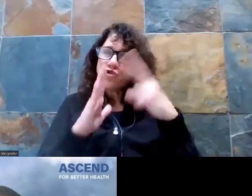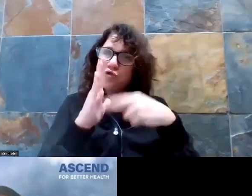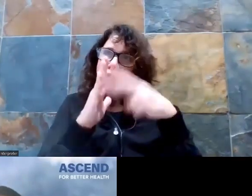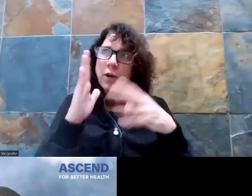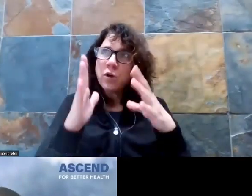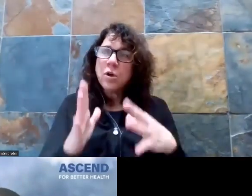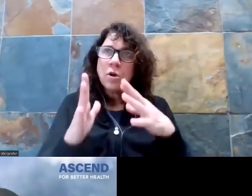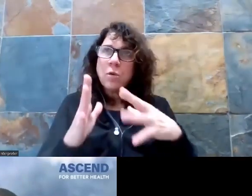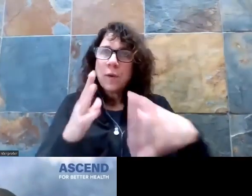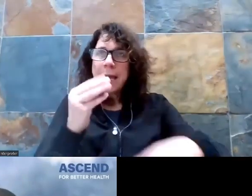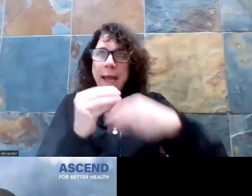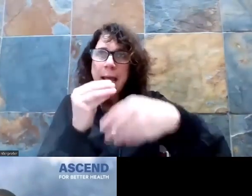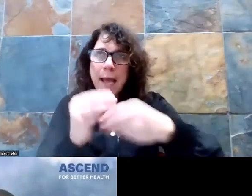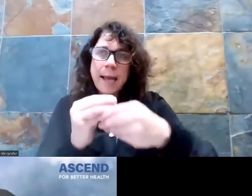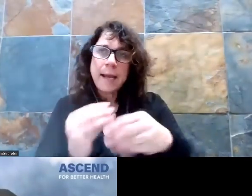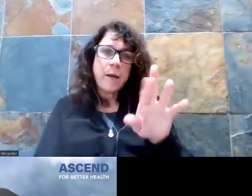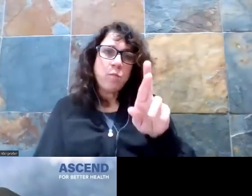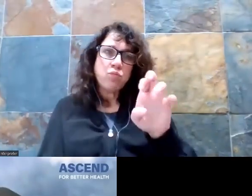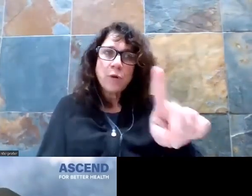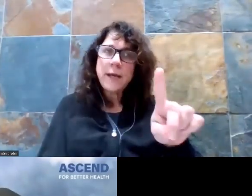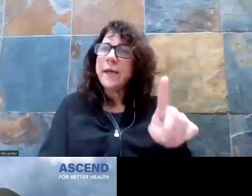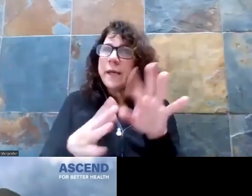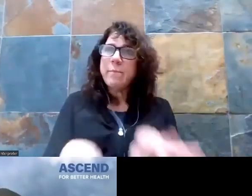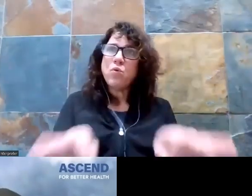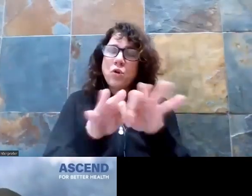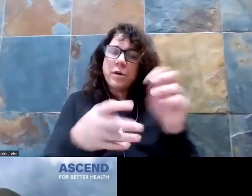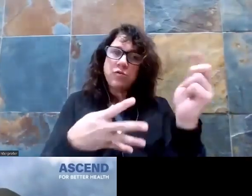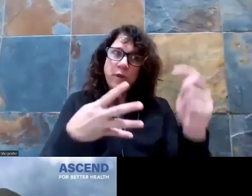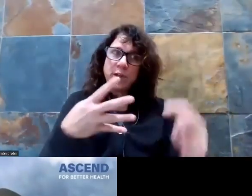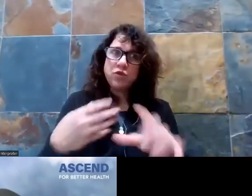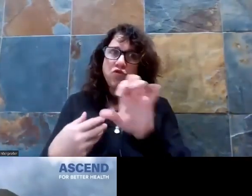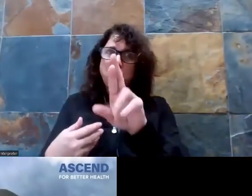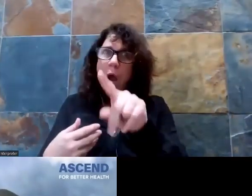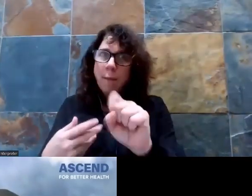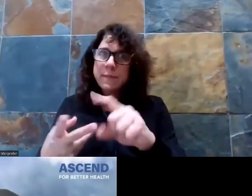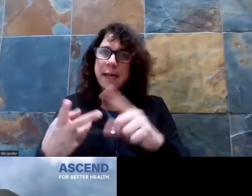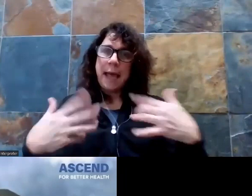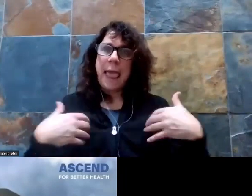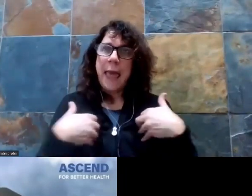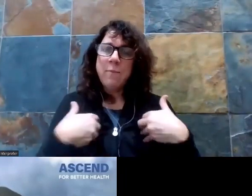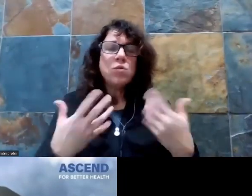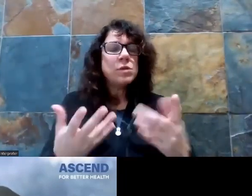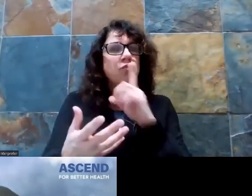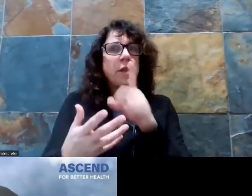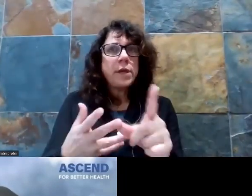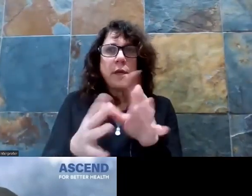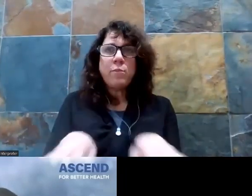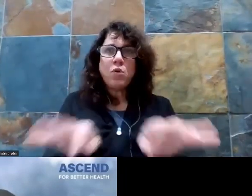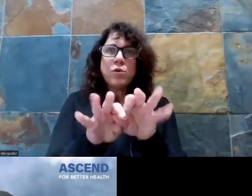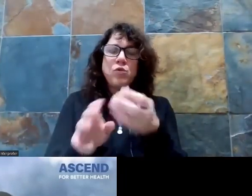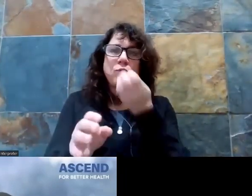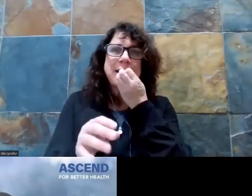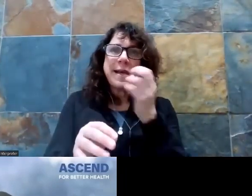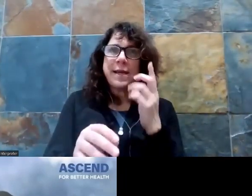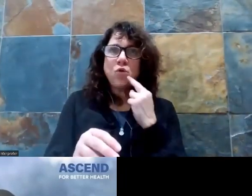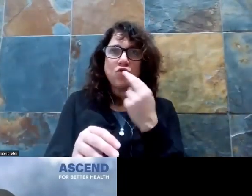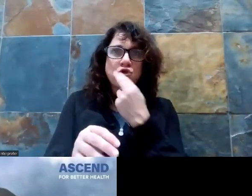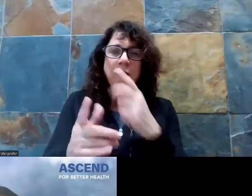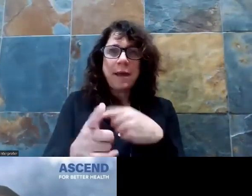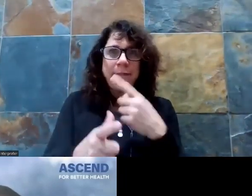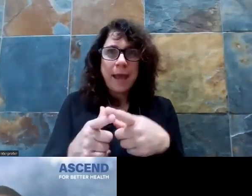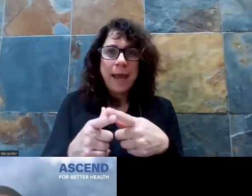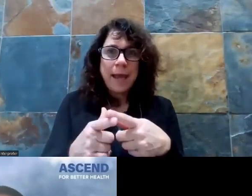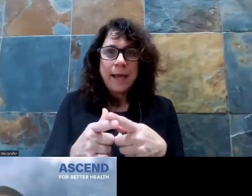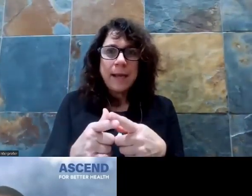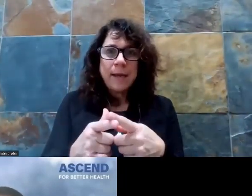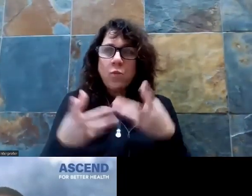in important traits into crops and animals that are critically important to diet and nutrition. And then we feed